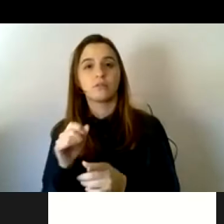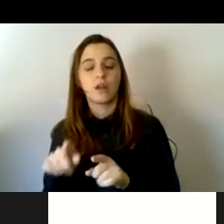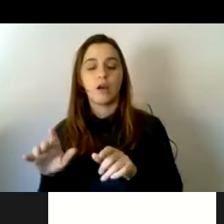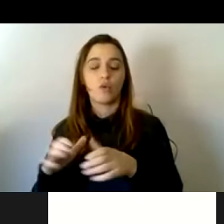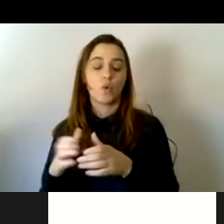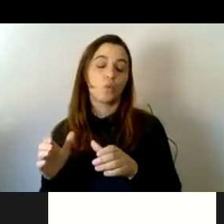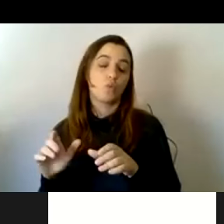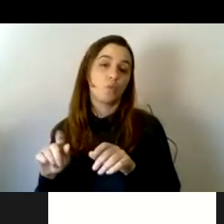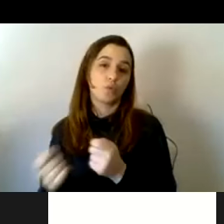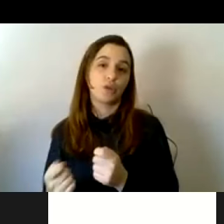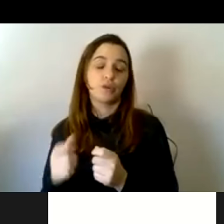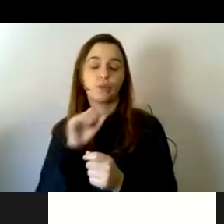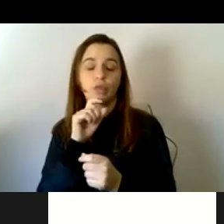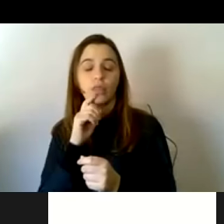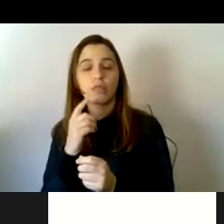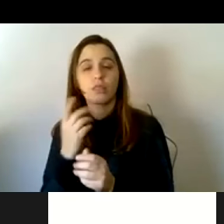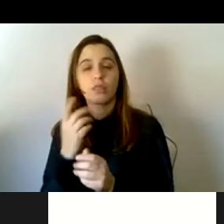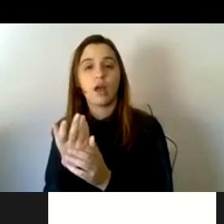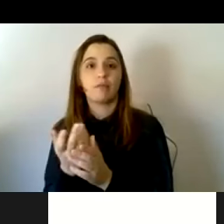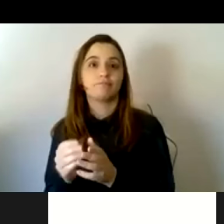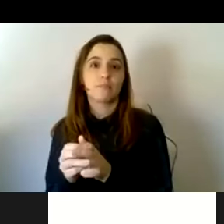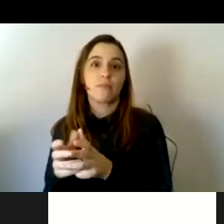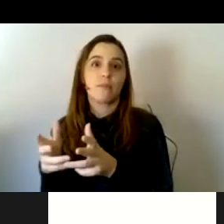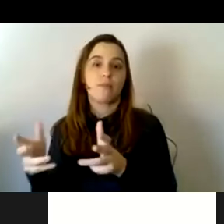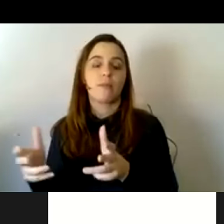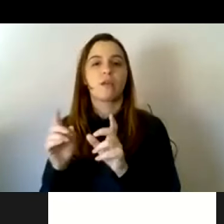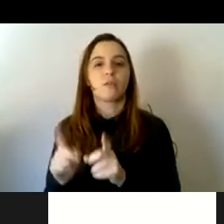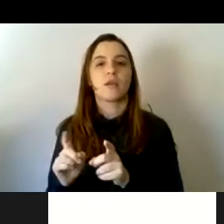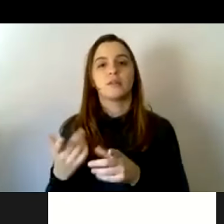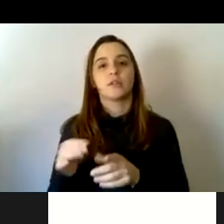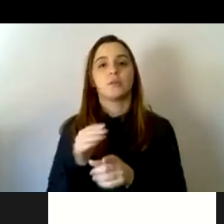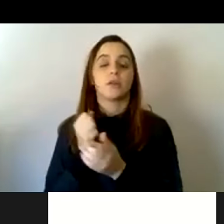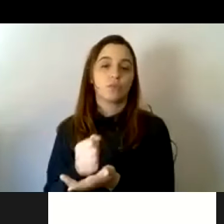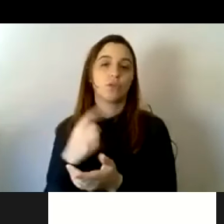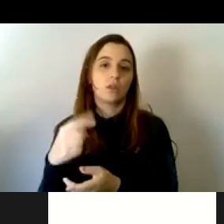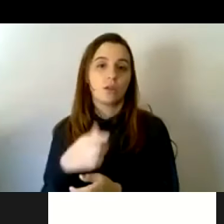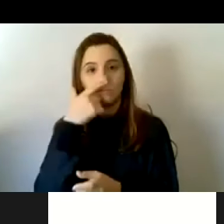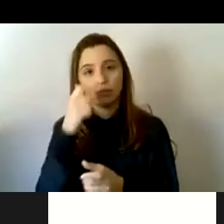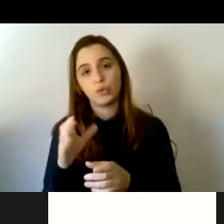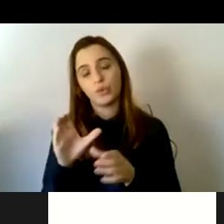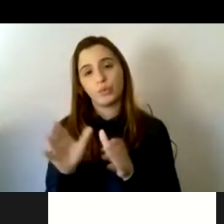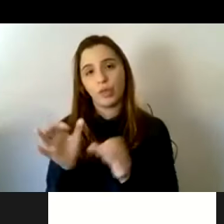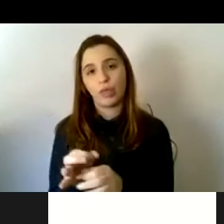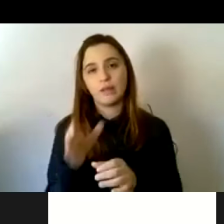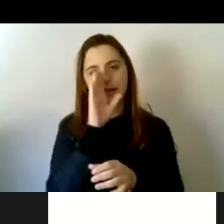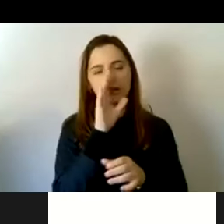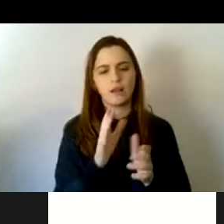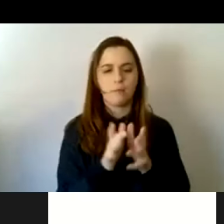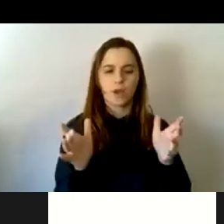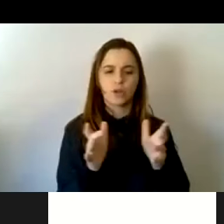leave it to the people who vote to decide? What if the majority of the people chooses far right?